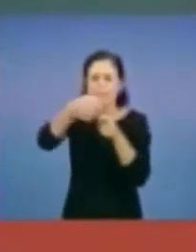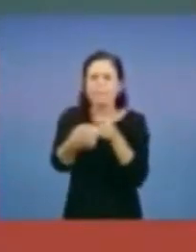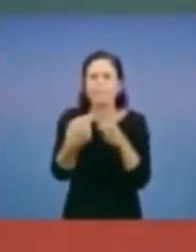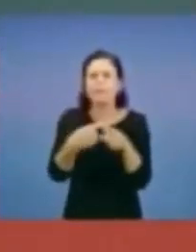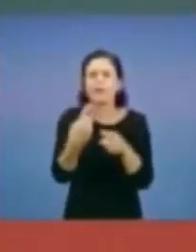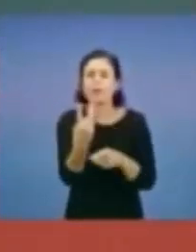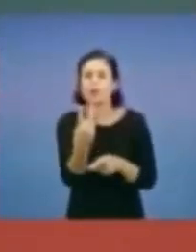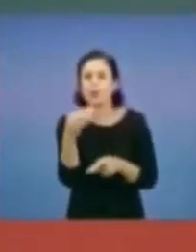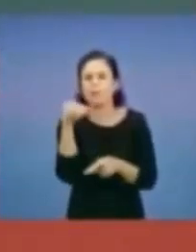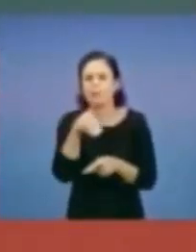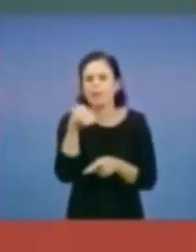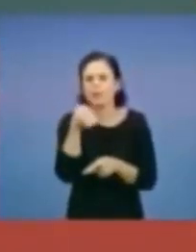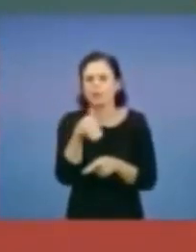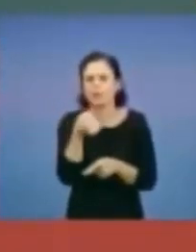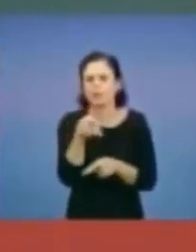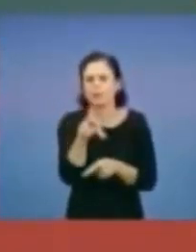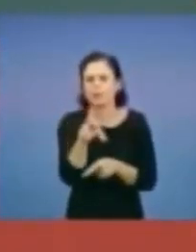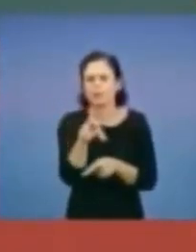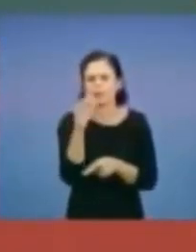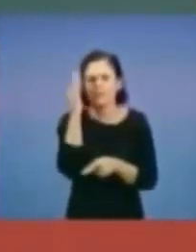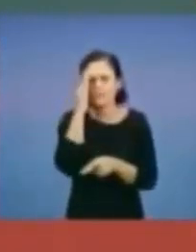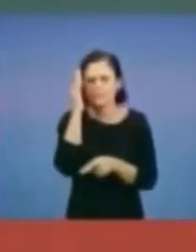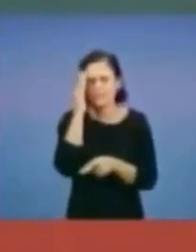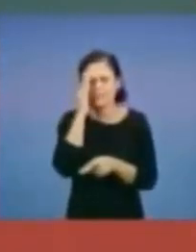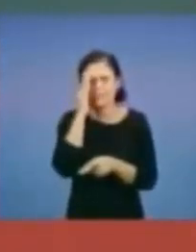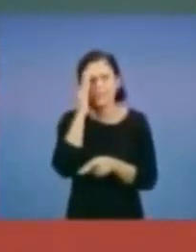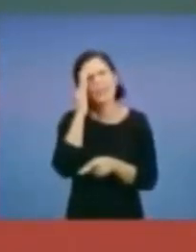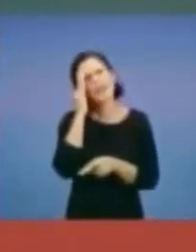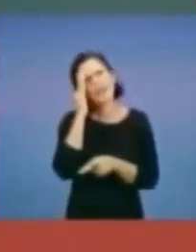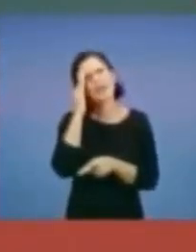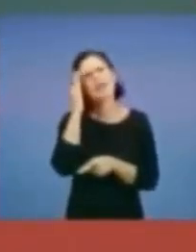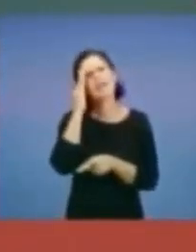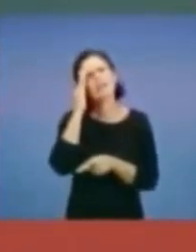The brethren have 2 minutes to discern